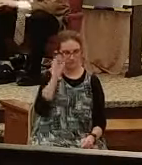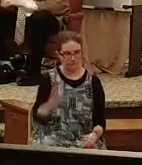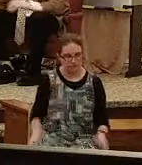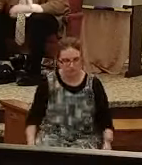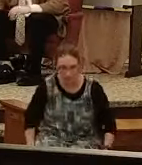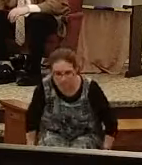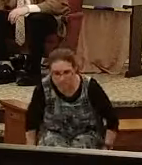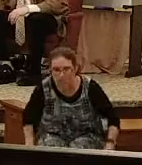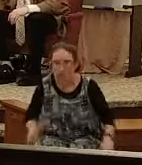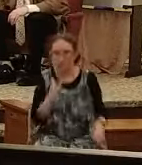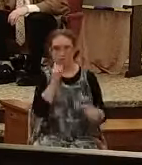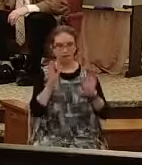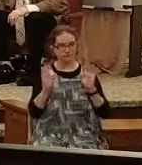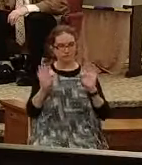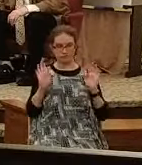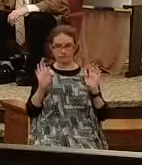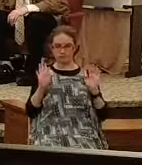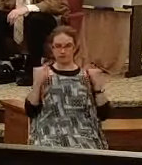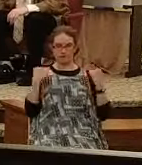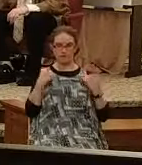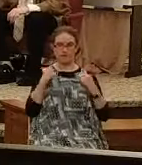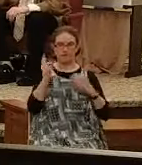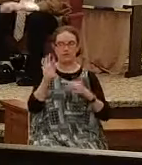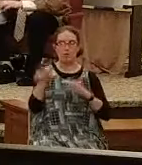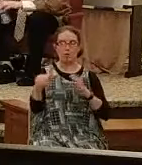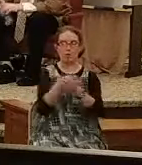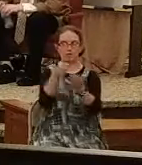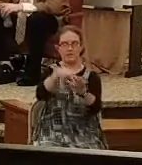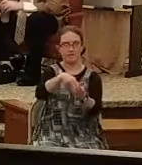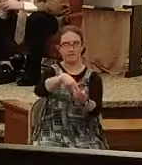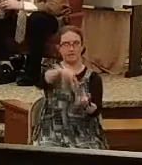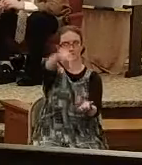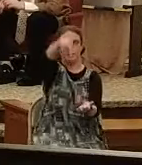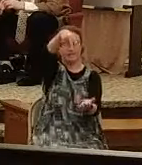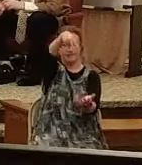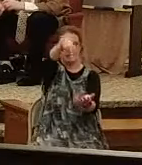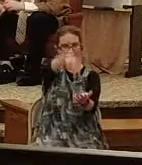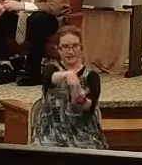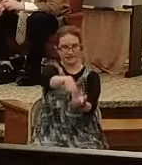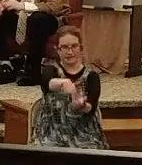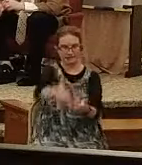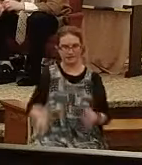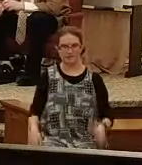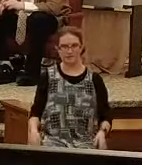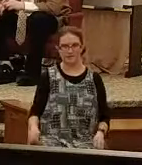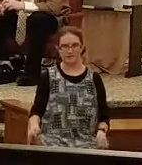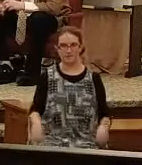Uh-huh. Not back down, he said, having done all to stand, stand therefore.